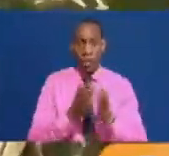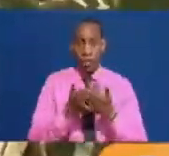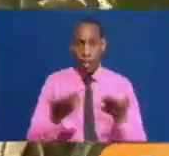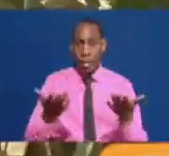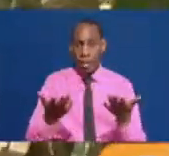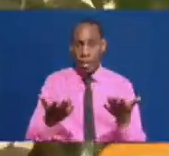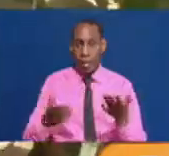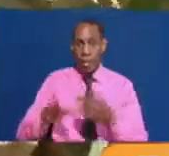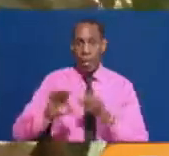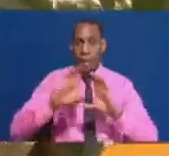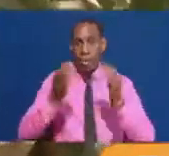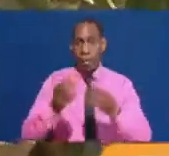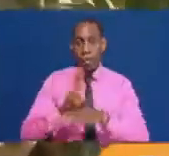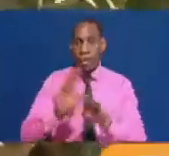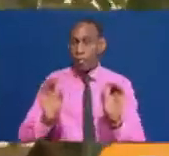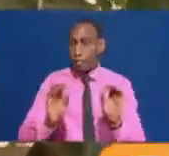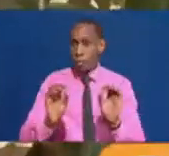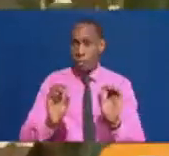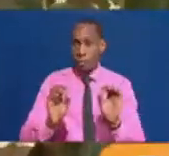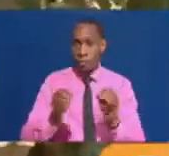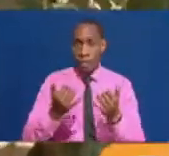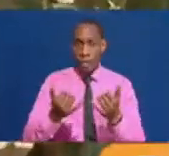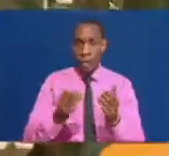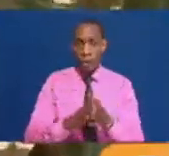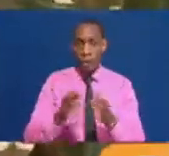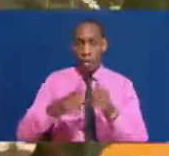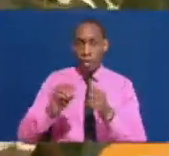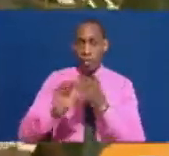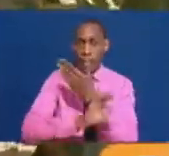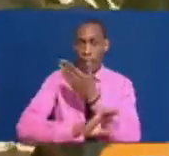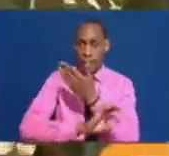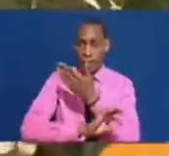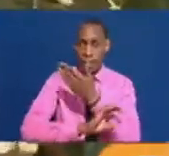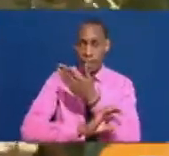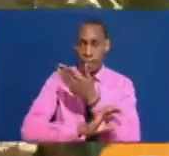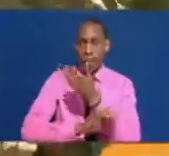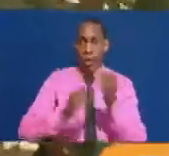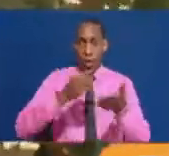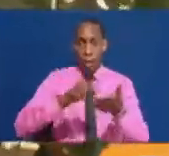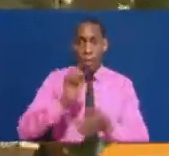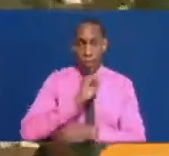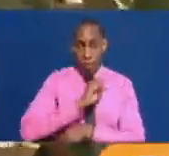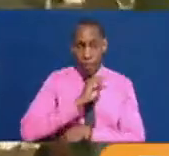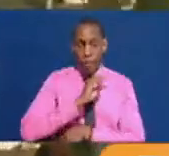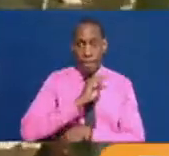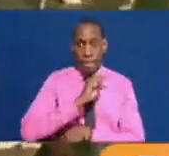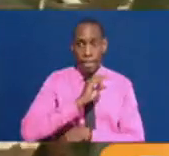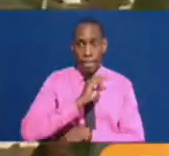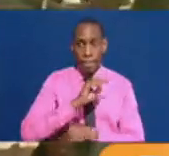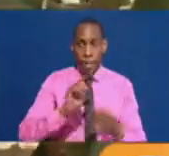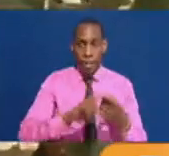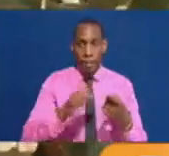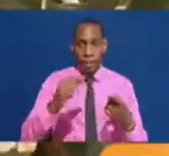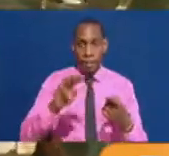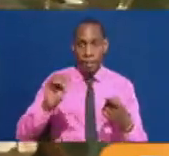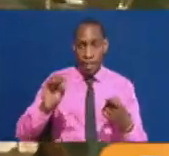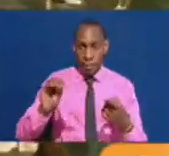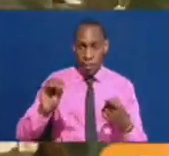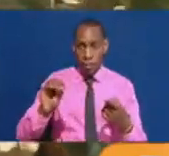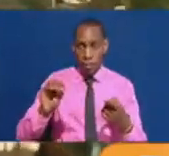that is currently not utilizing. We have over 70 countries that have approved either GM